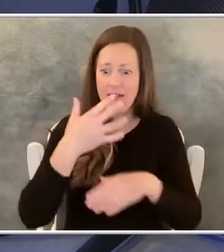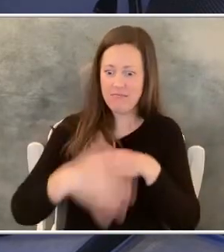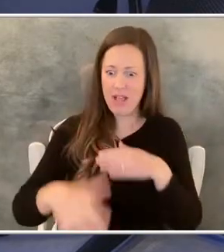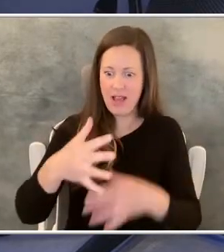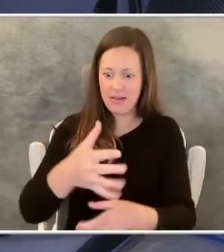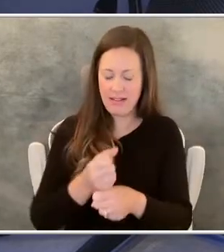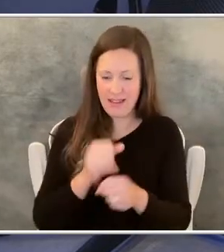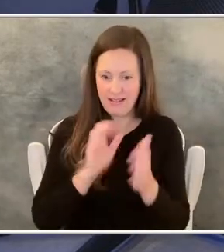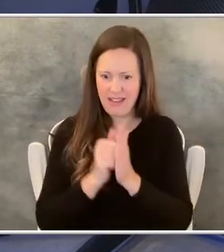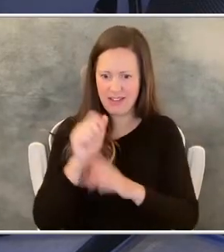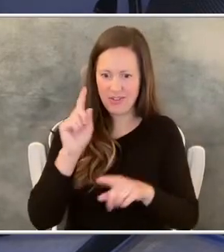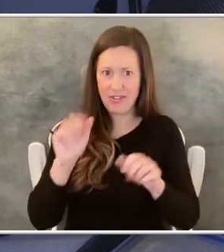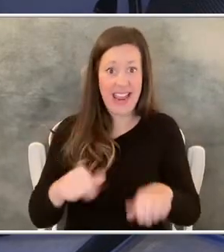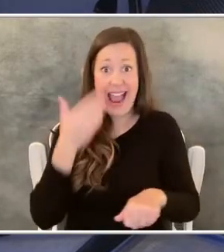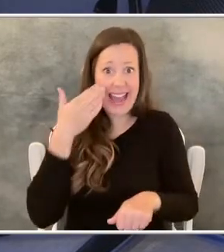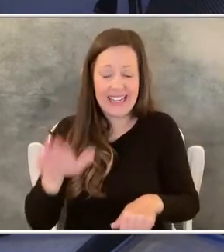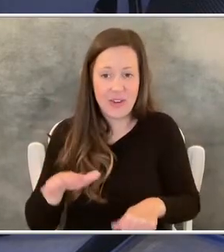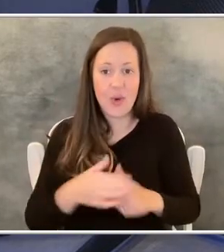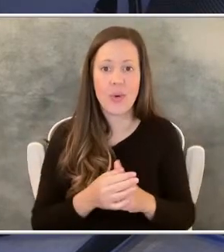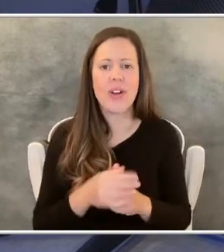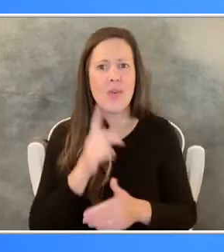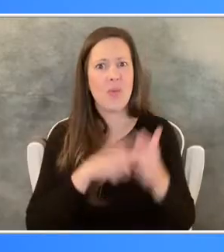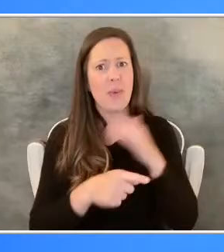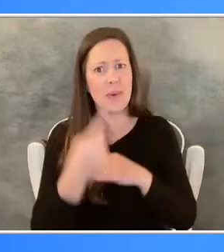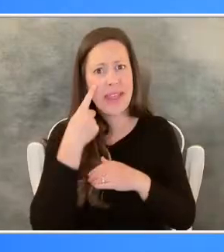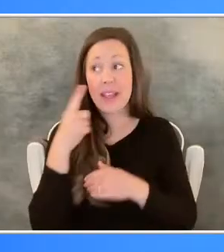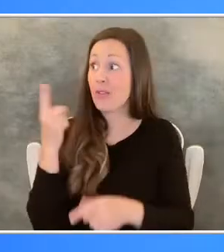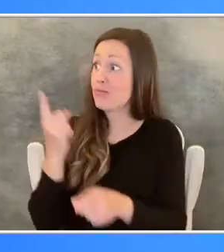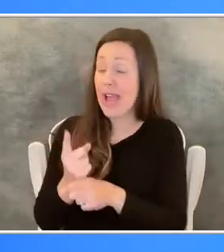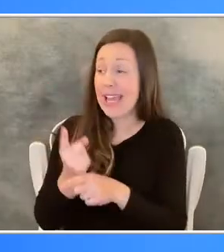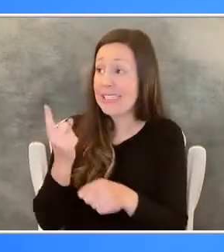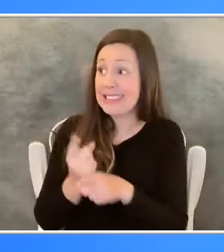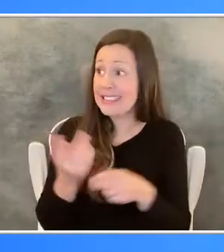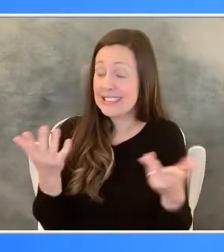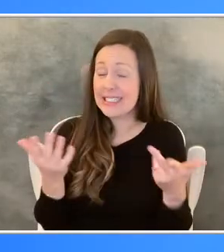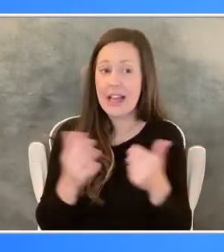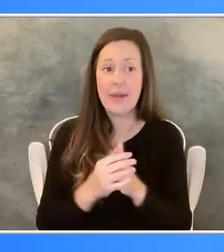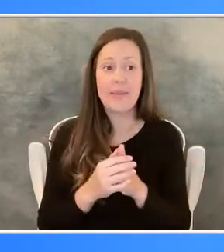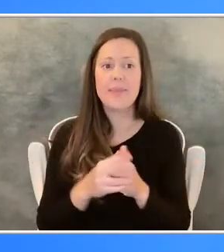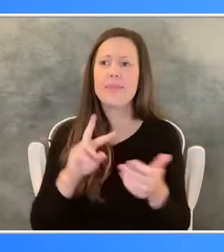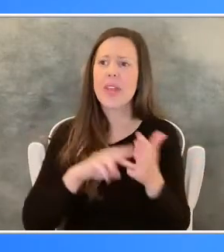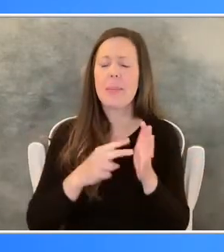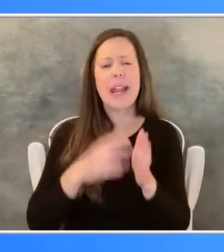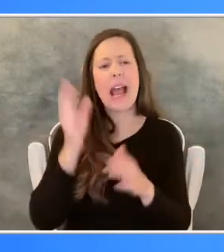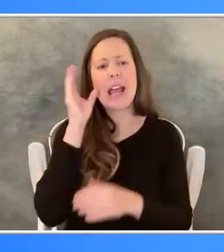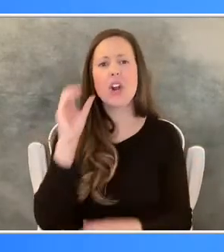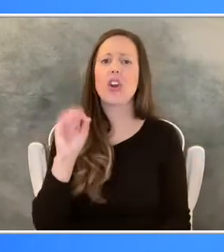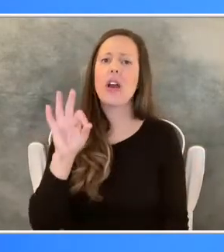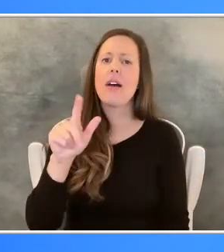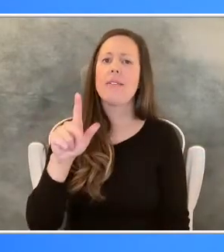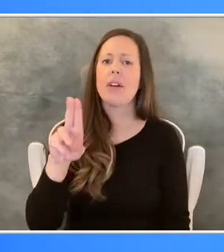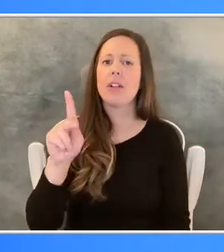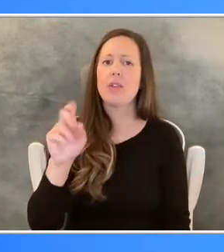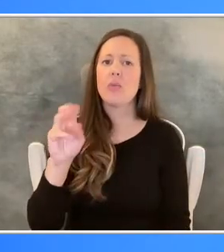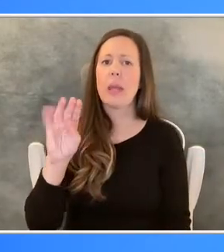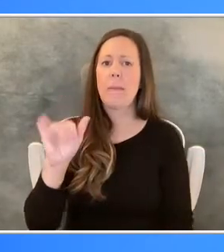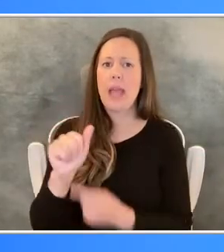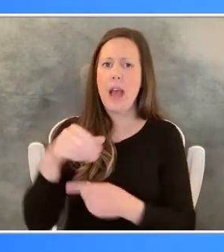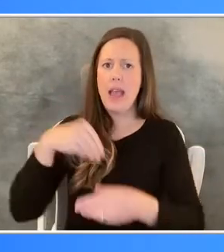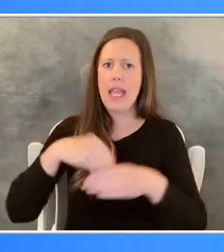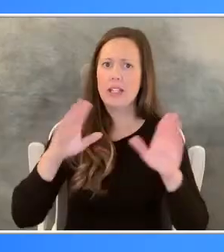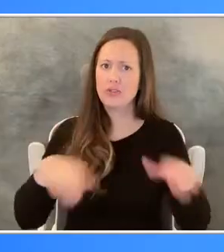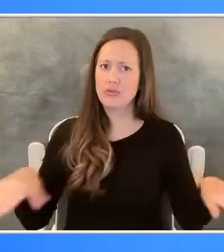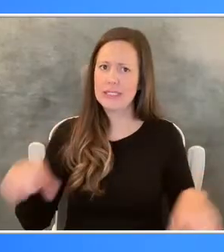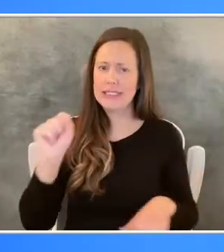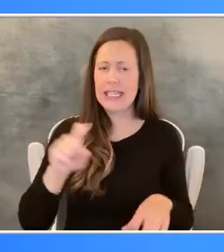Right. What were you thinking? Yeah, I mean, I had heard of leukemia in children, but yeah, I just had no